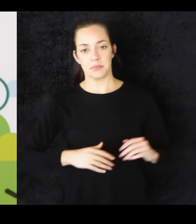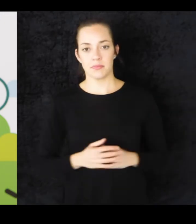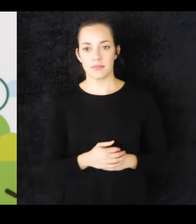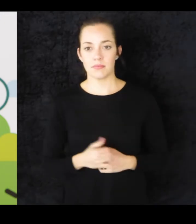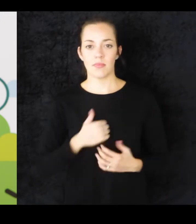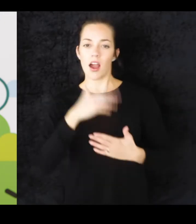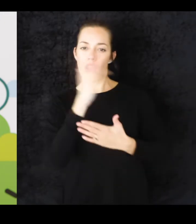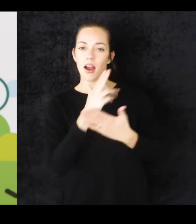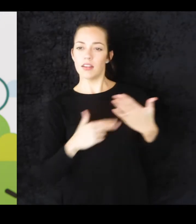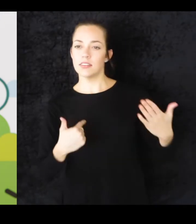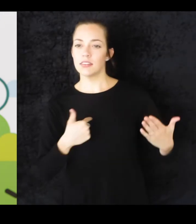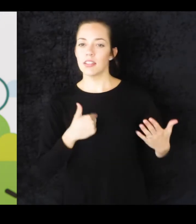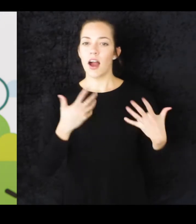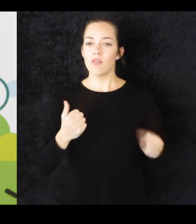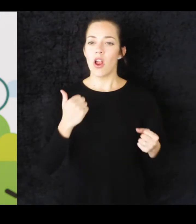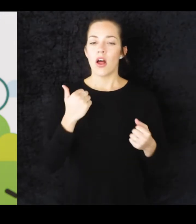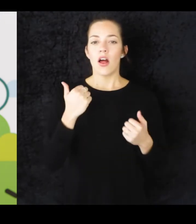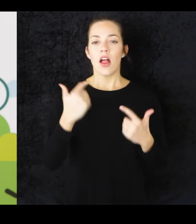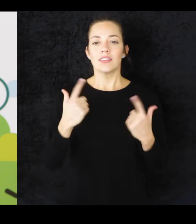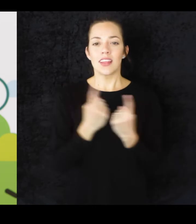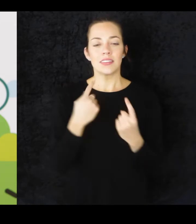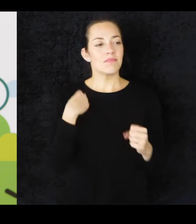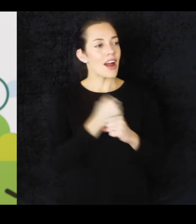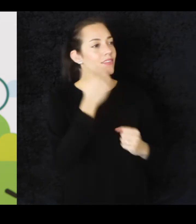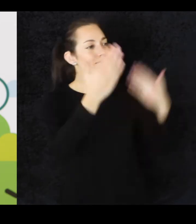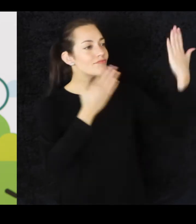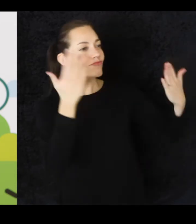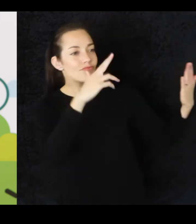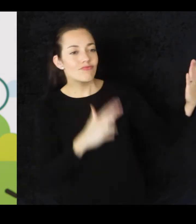materials and need to make artwork. So,